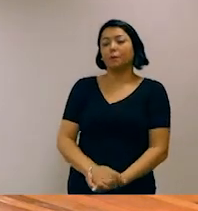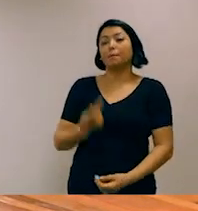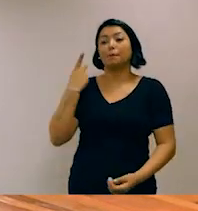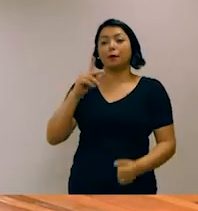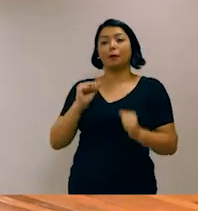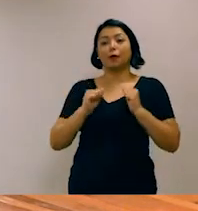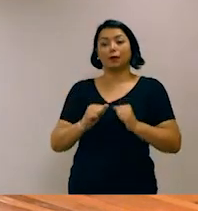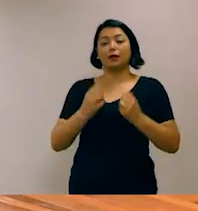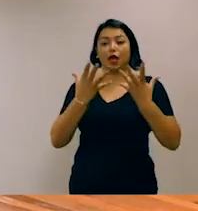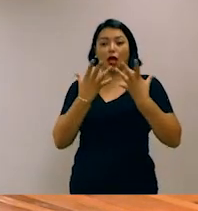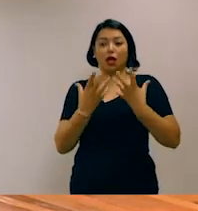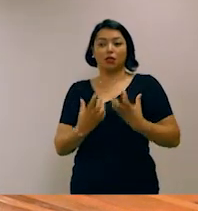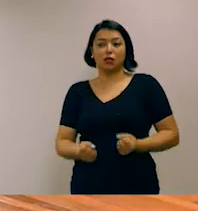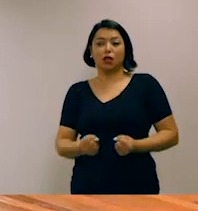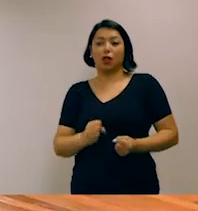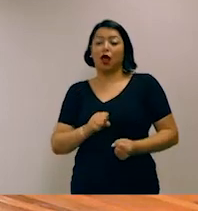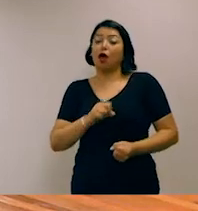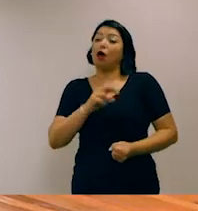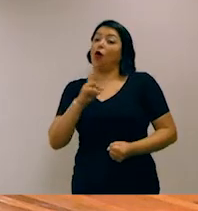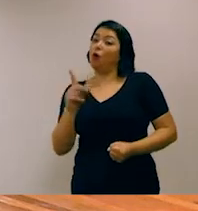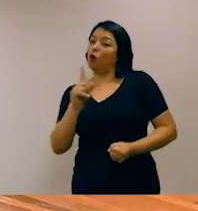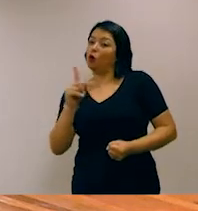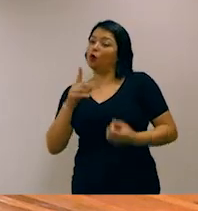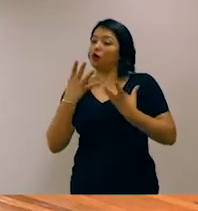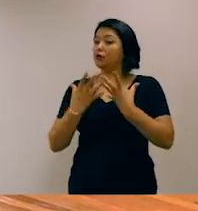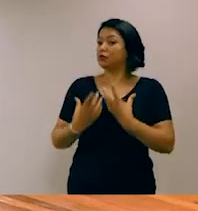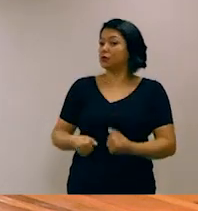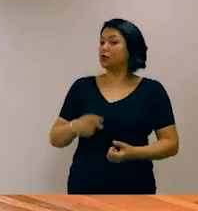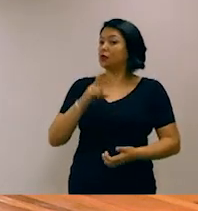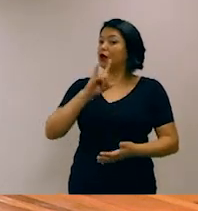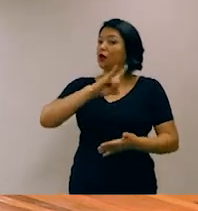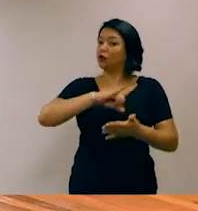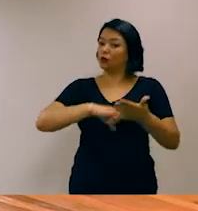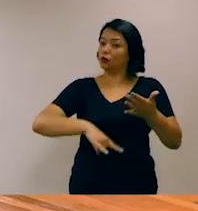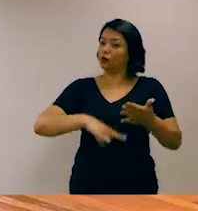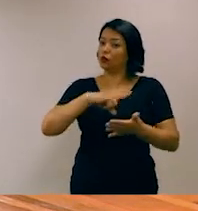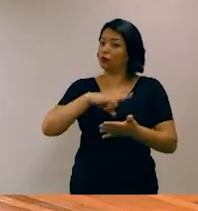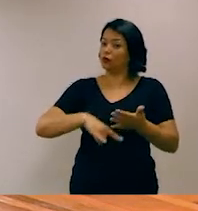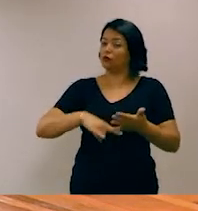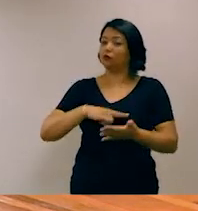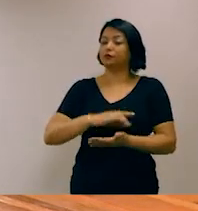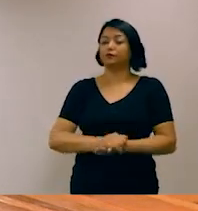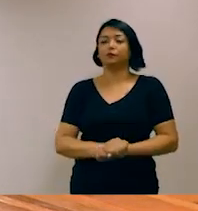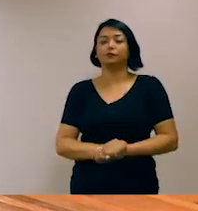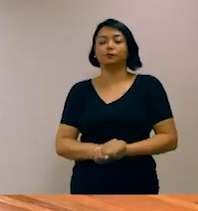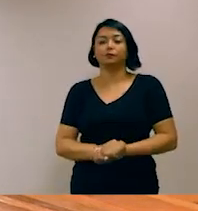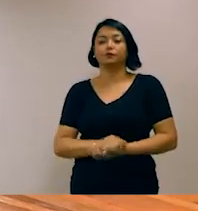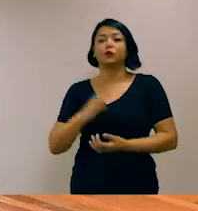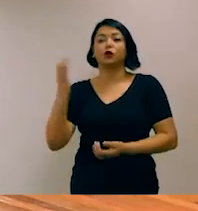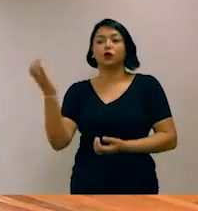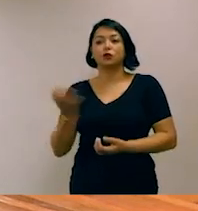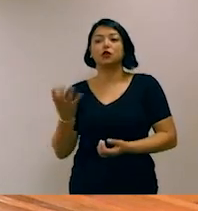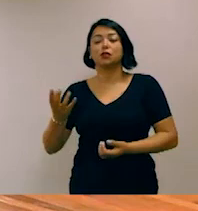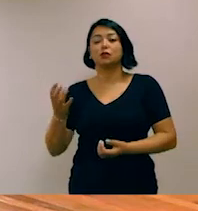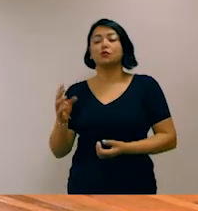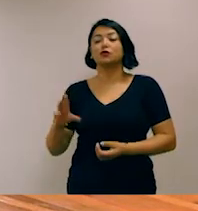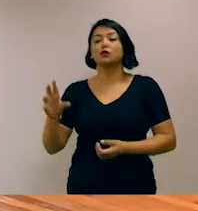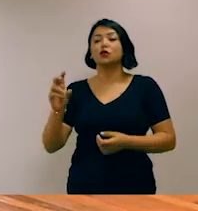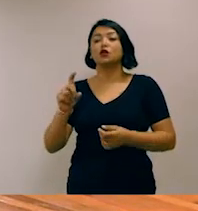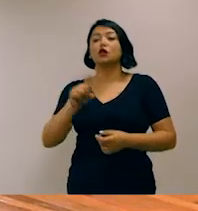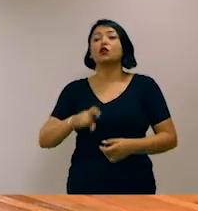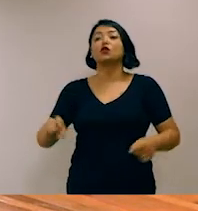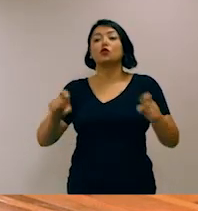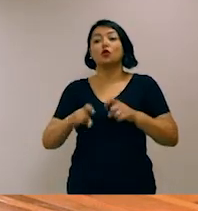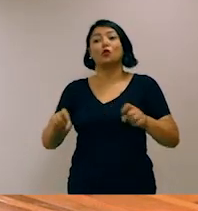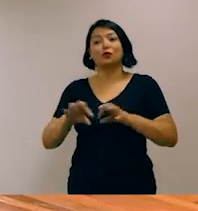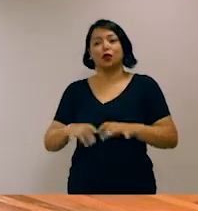these subsidize the decision he makes to approve or not approve the petition. And so this is important.